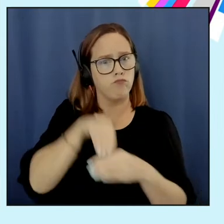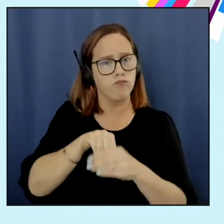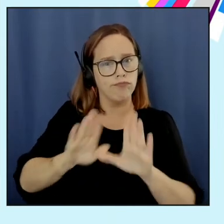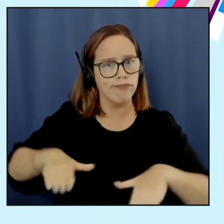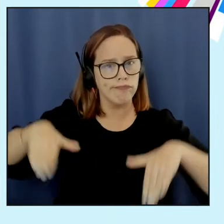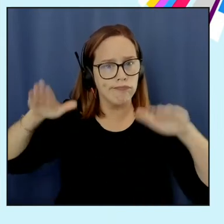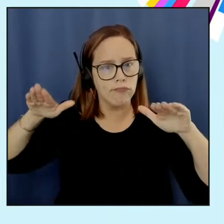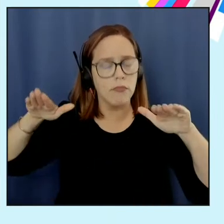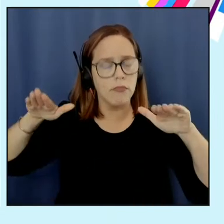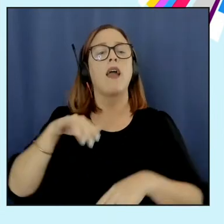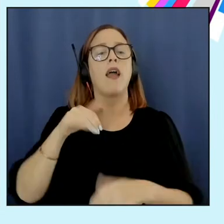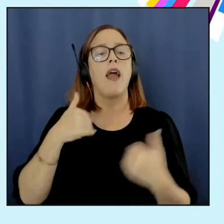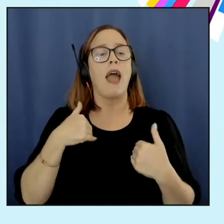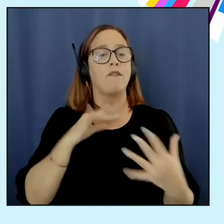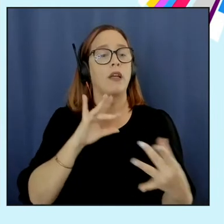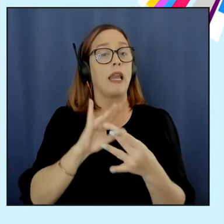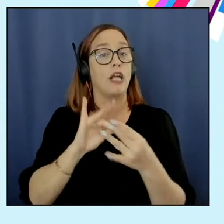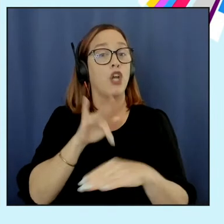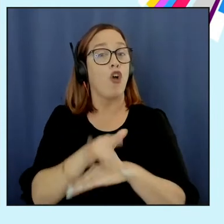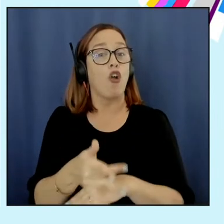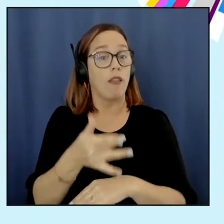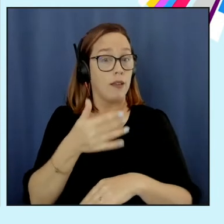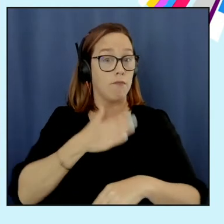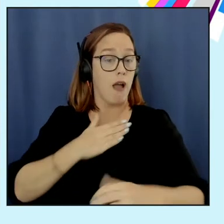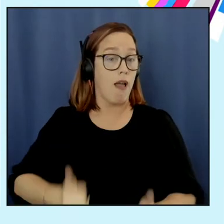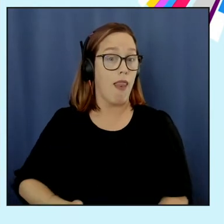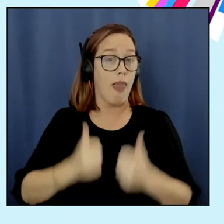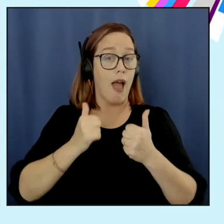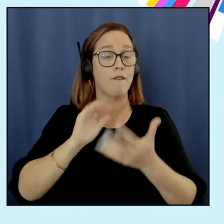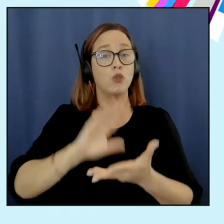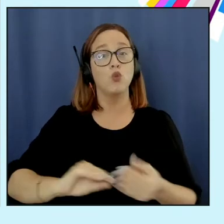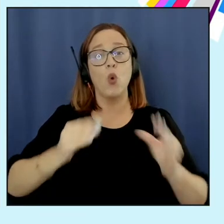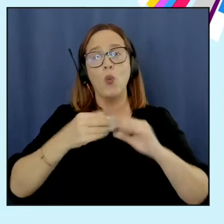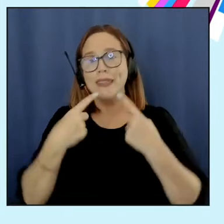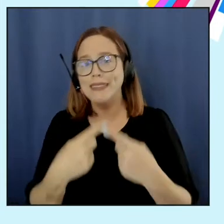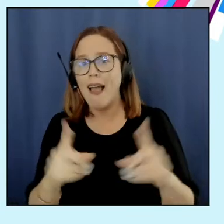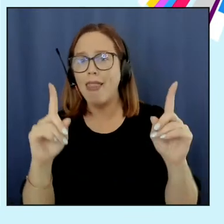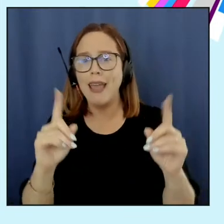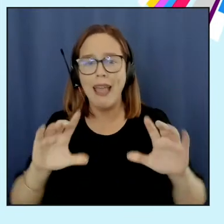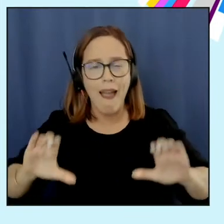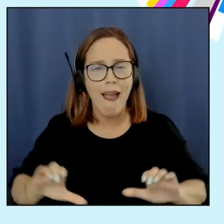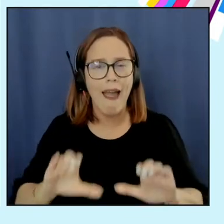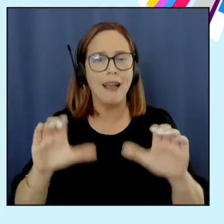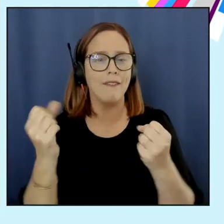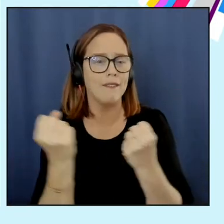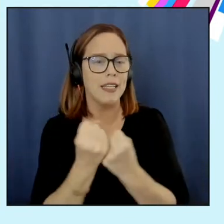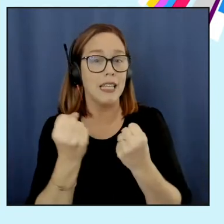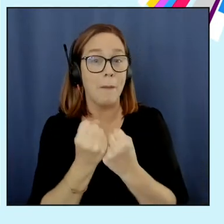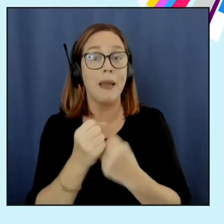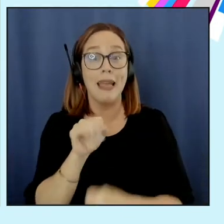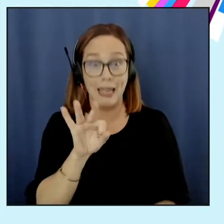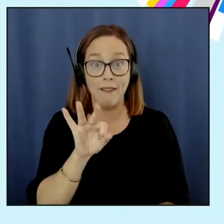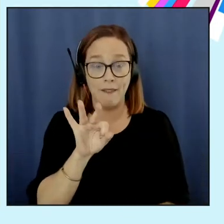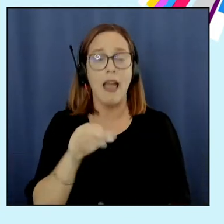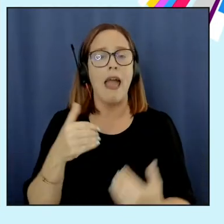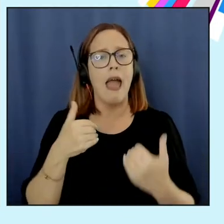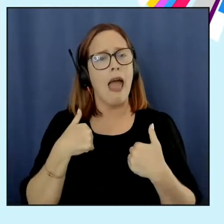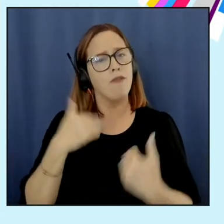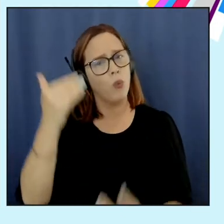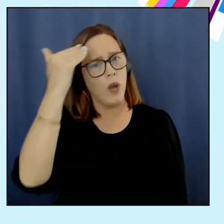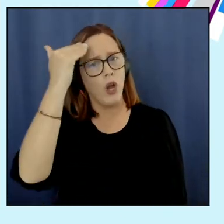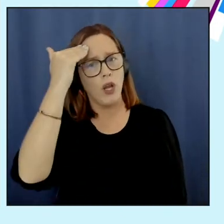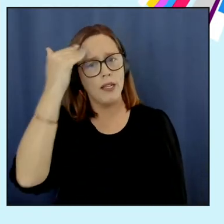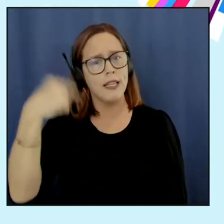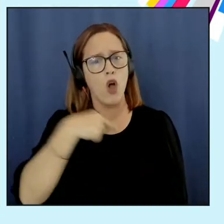between storytelling and activism. By telling stories, we really become aware of how our different struggles are interconnected. My